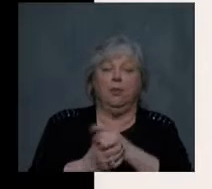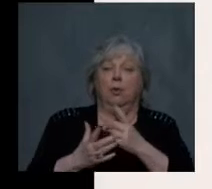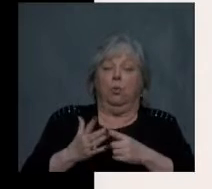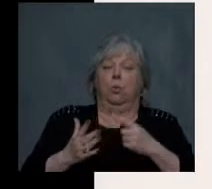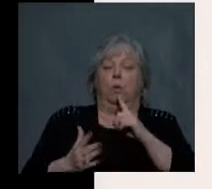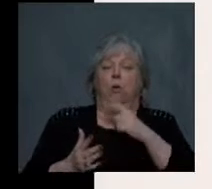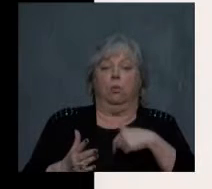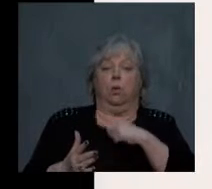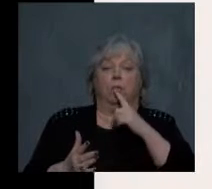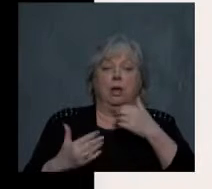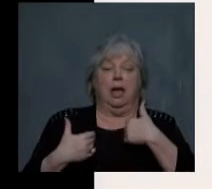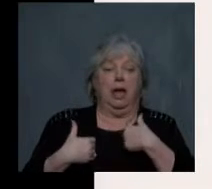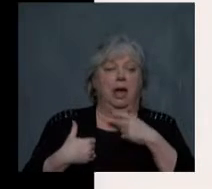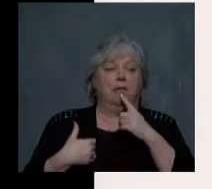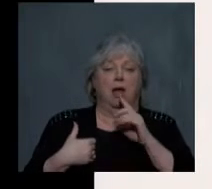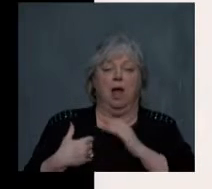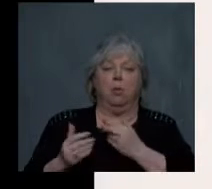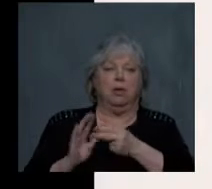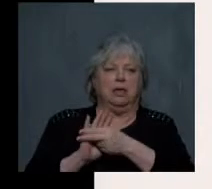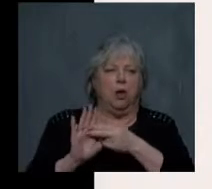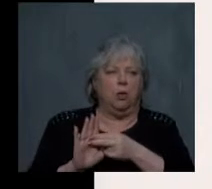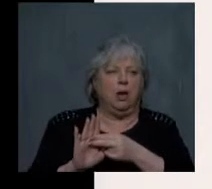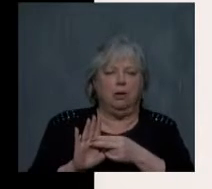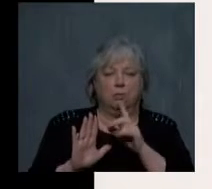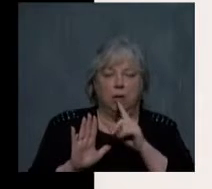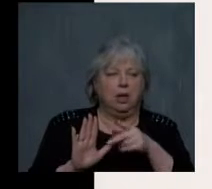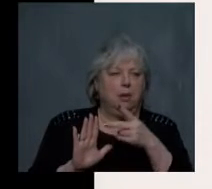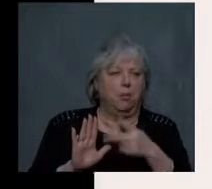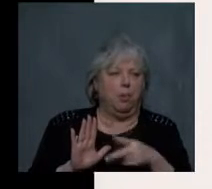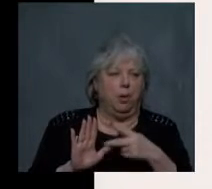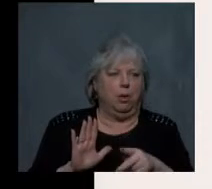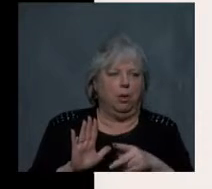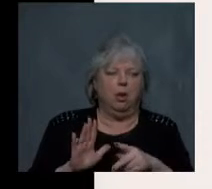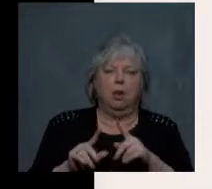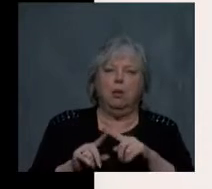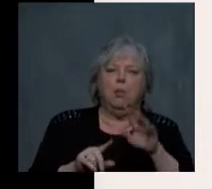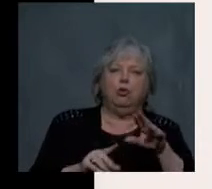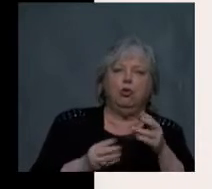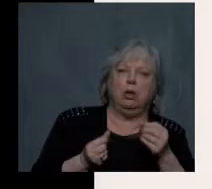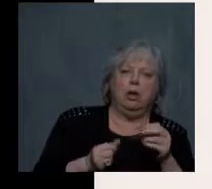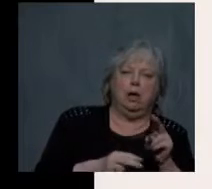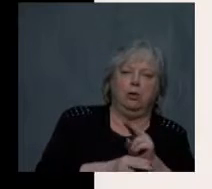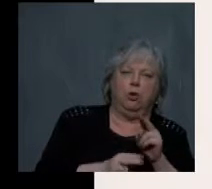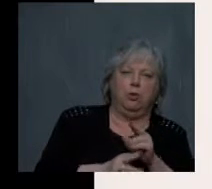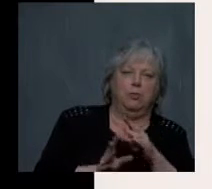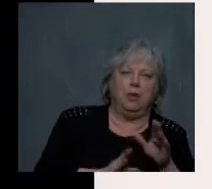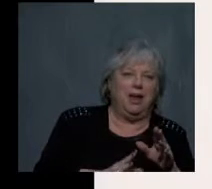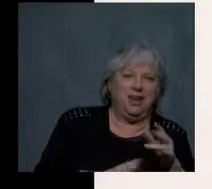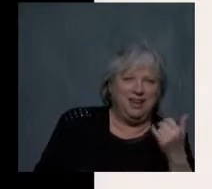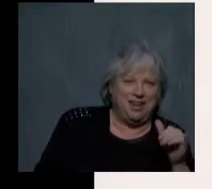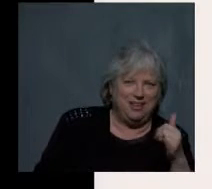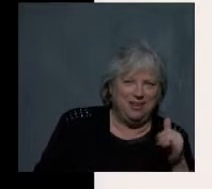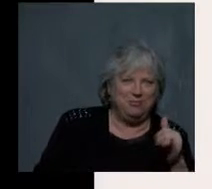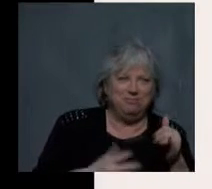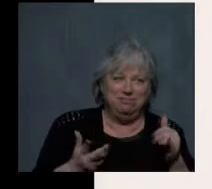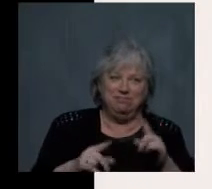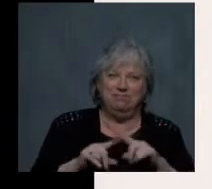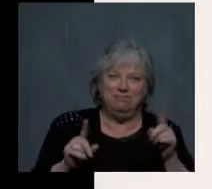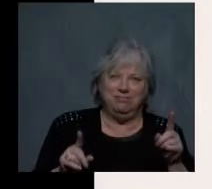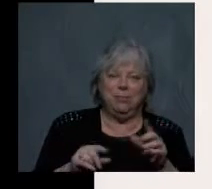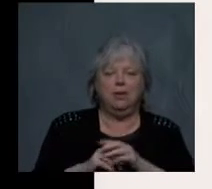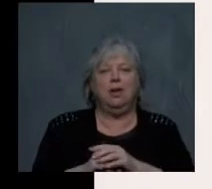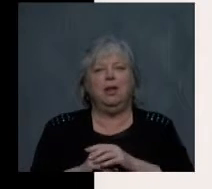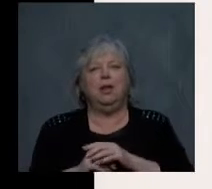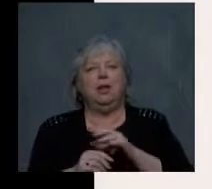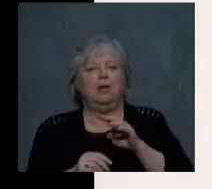really have, our zoning is the purple, but your land use plan is the yellow. So